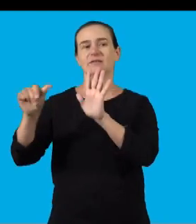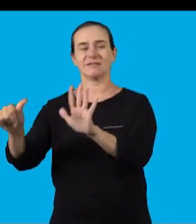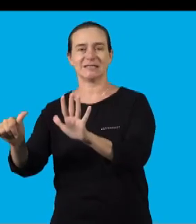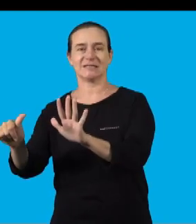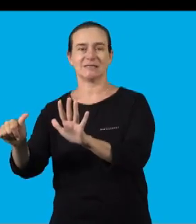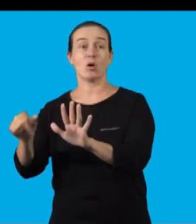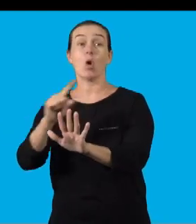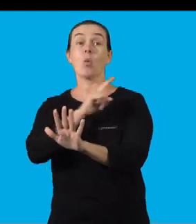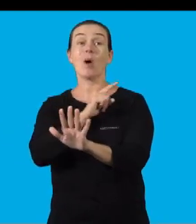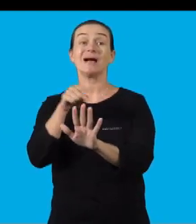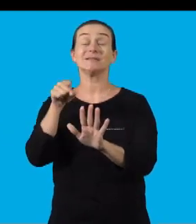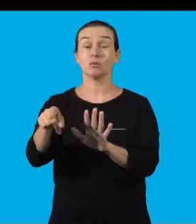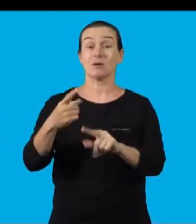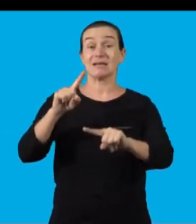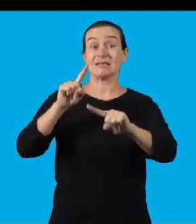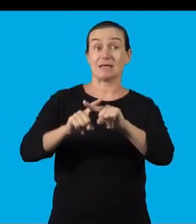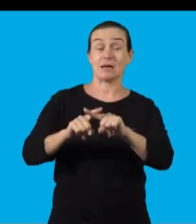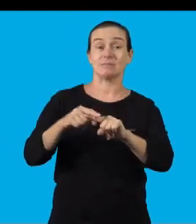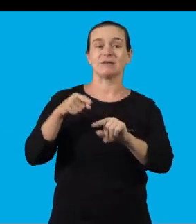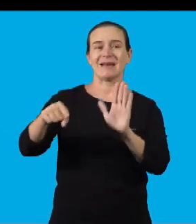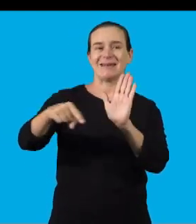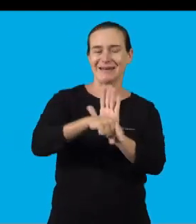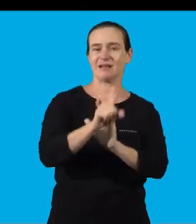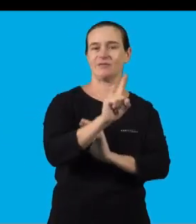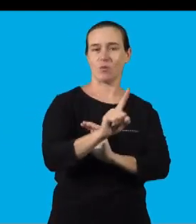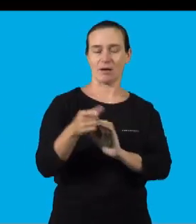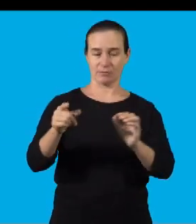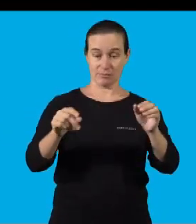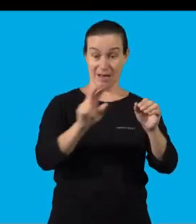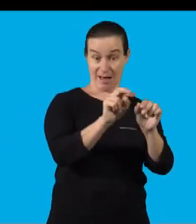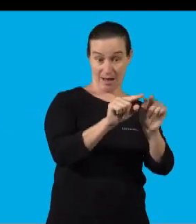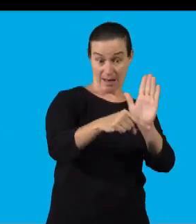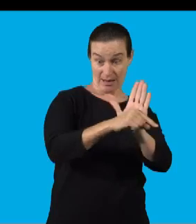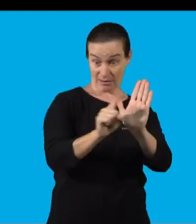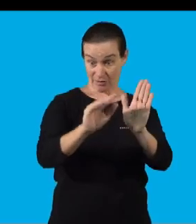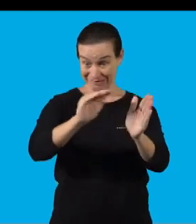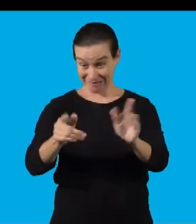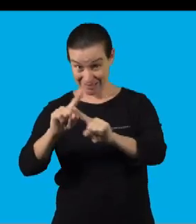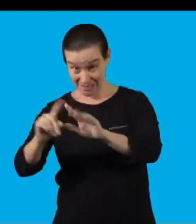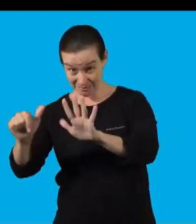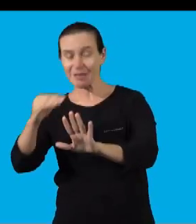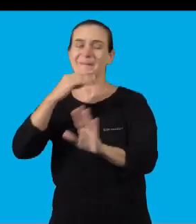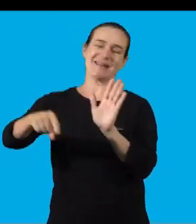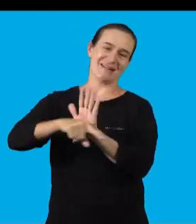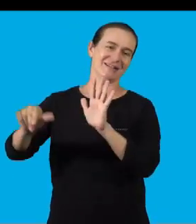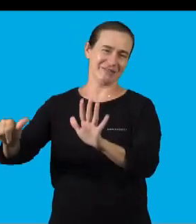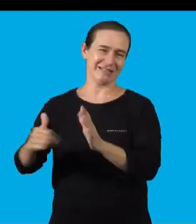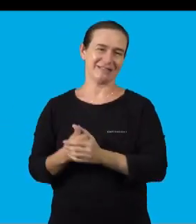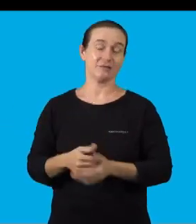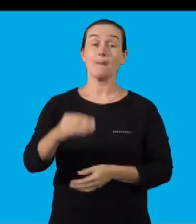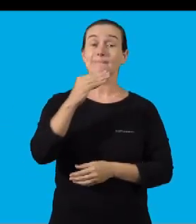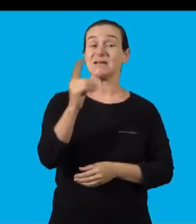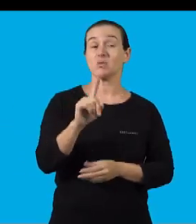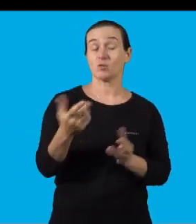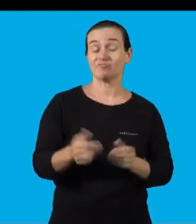negative because it is going to multiply with that negative 1. And of course, as our final answer, we are going to have Tn